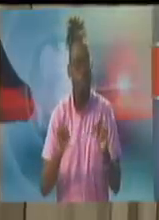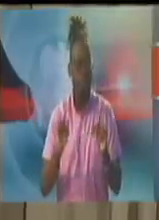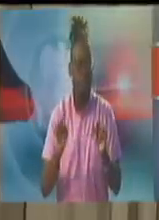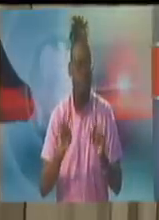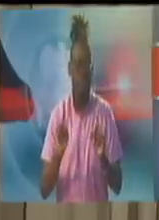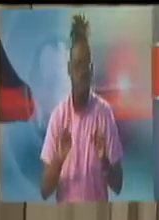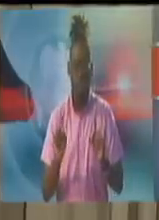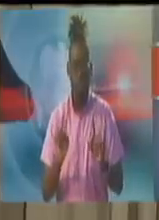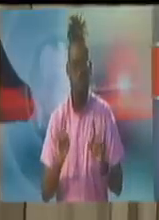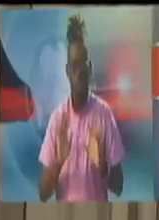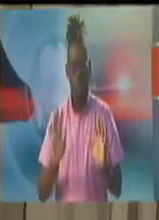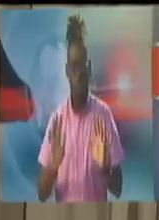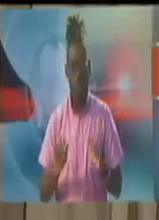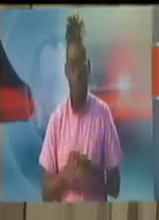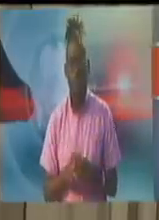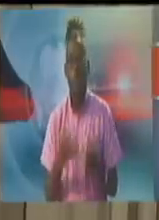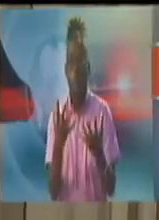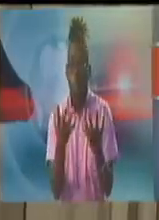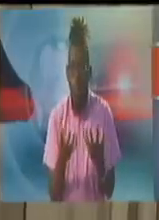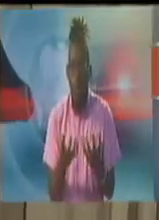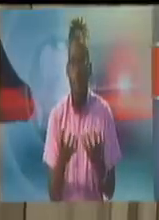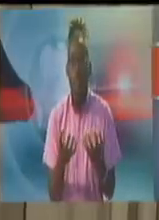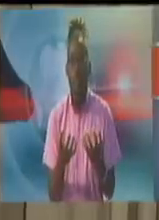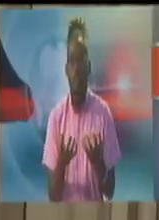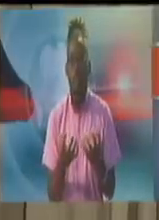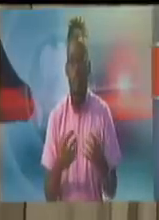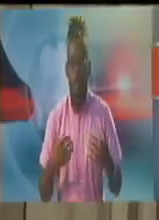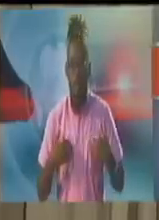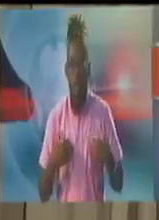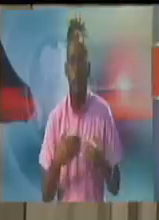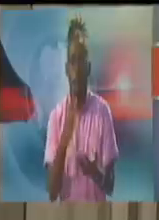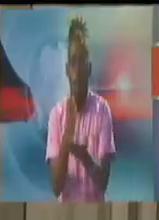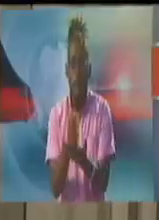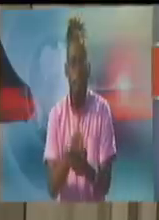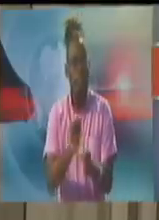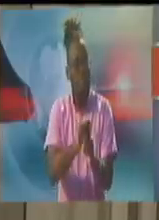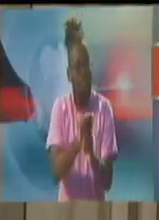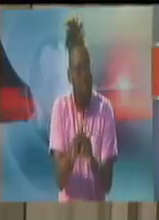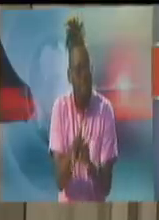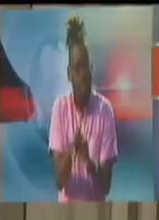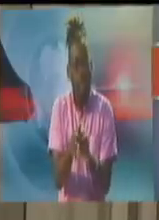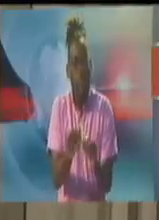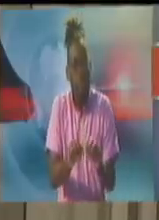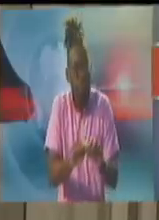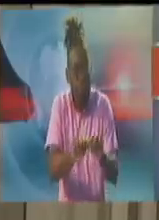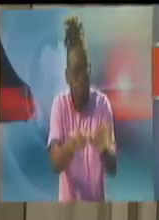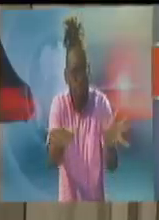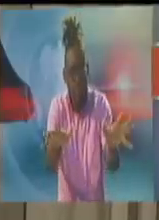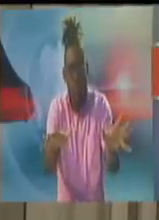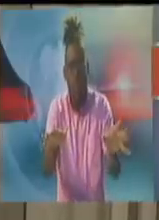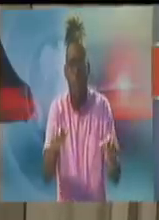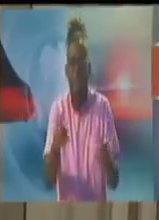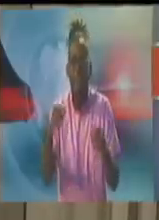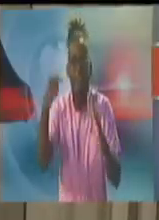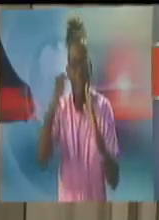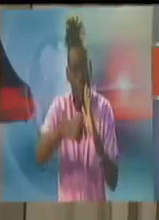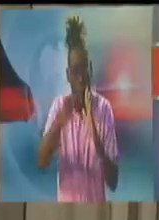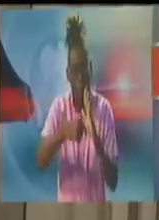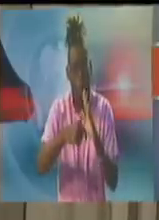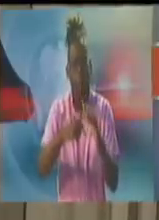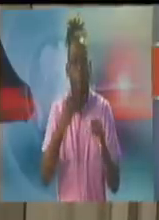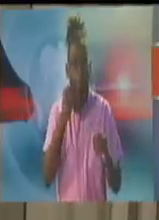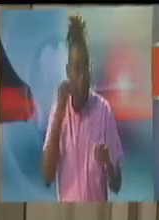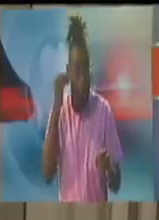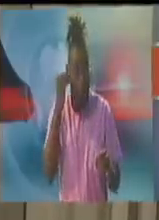virus can be the wave that determines the fate of Trinidad and Tobago. Stay home, stay safe, and I'm